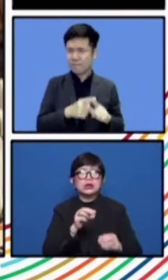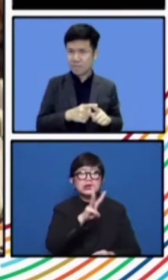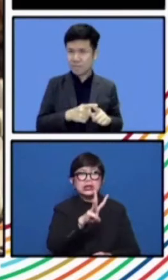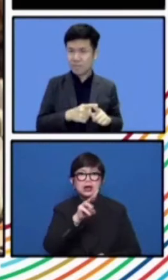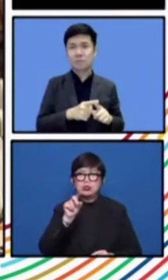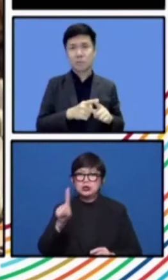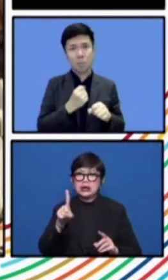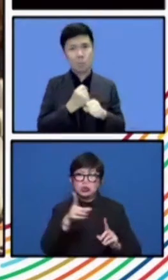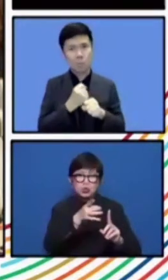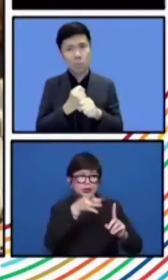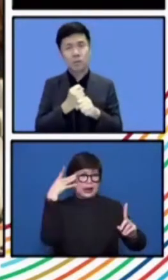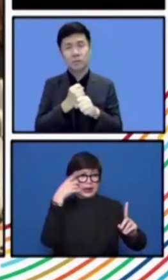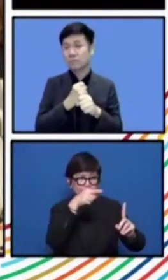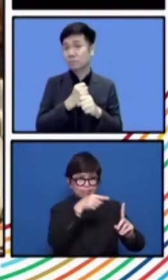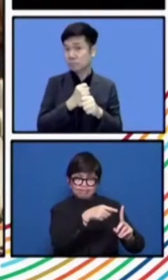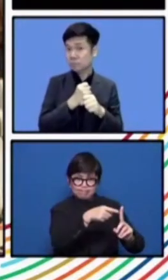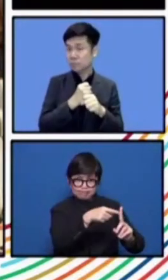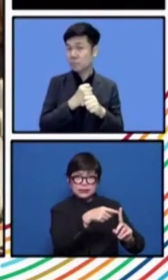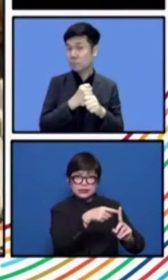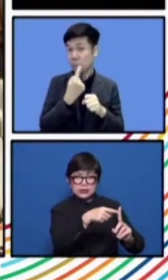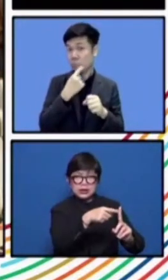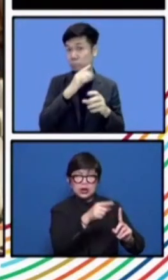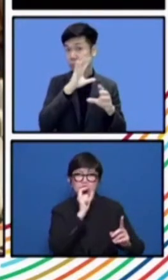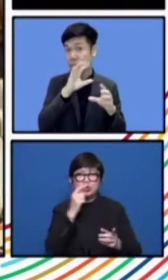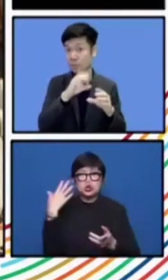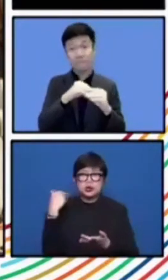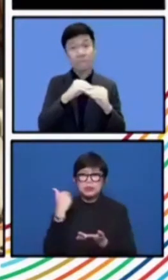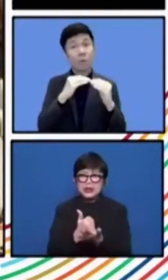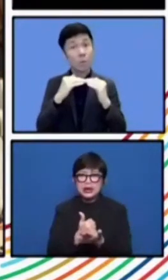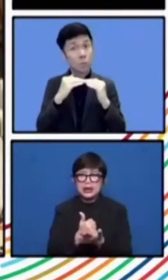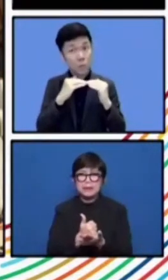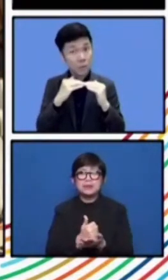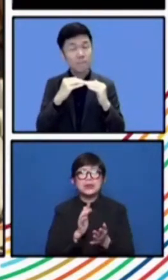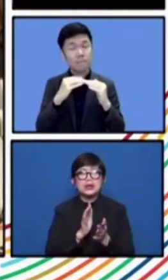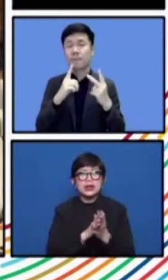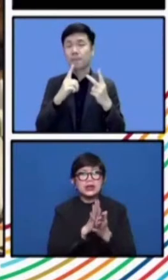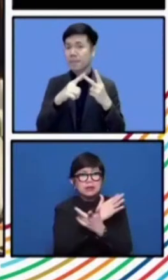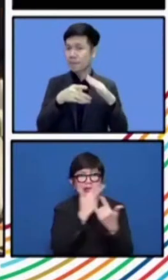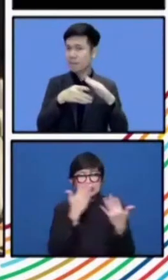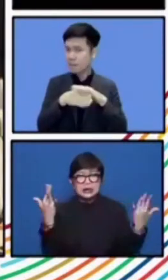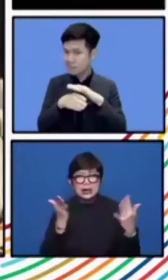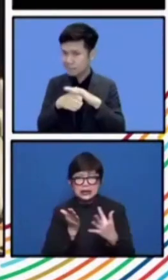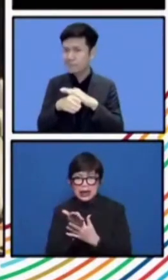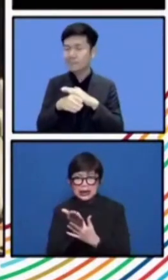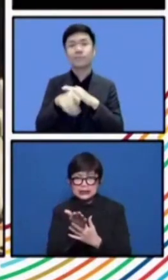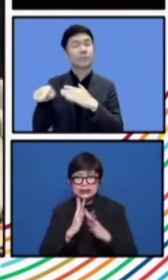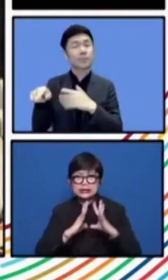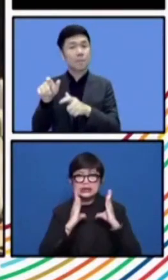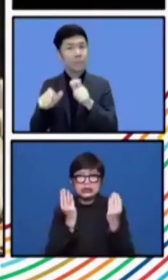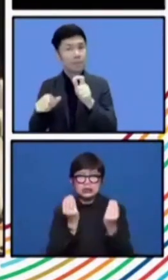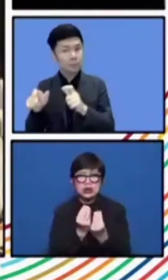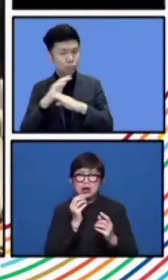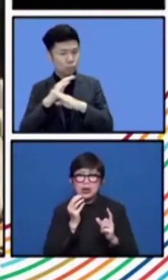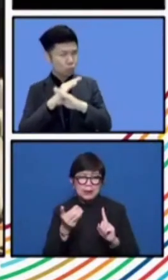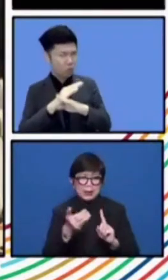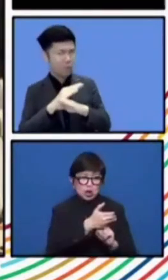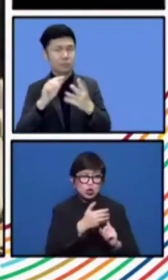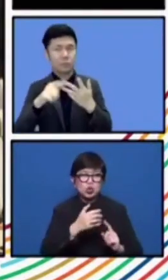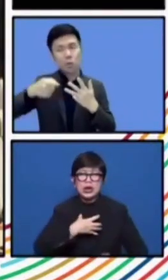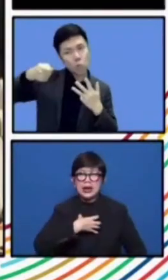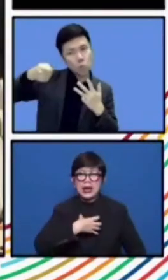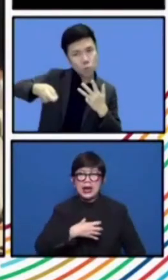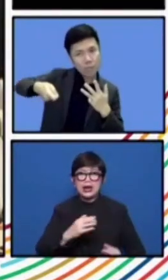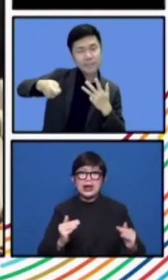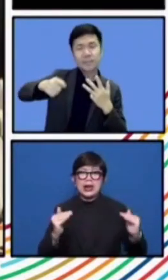on the policy lines which are inclusive and accessible Society protection of Rights and Justice health and